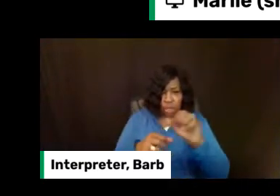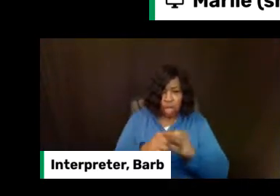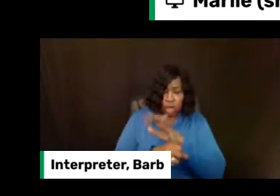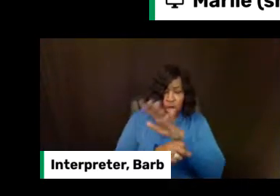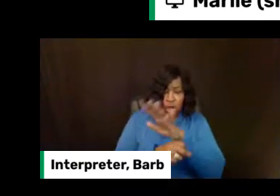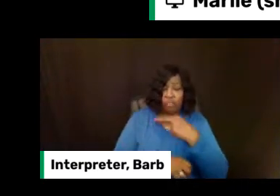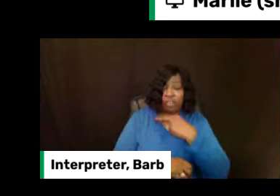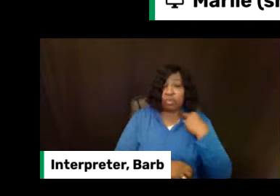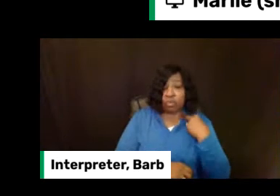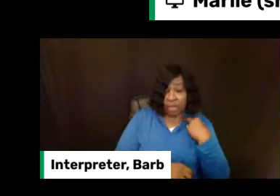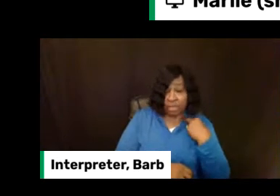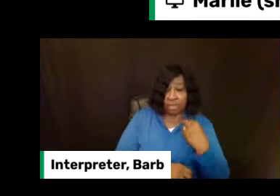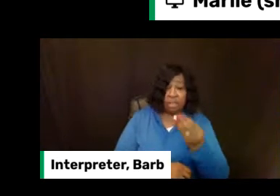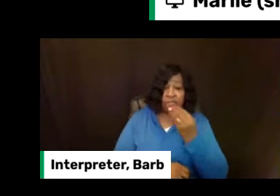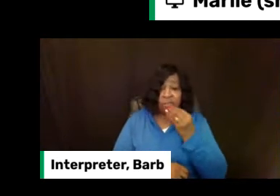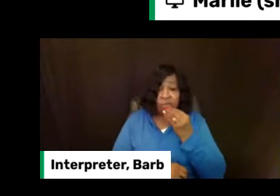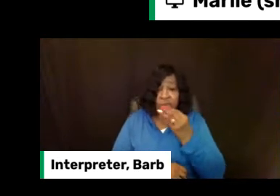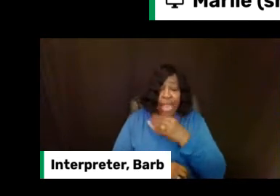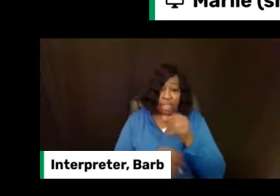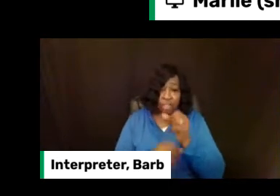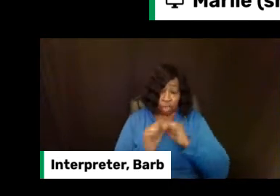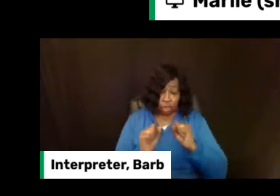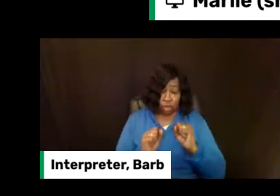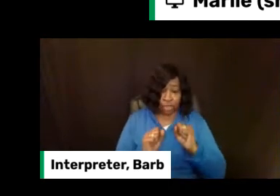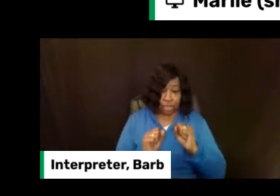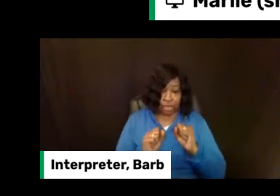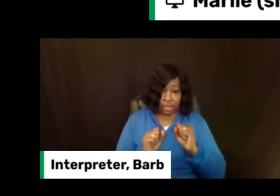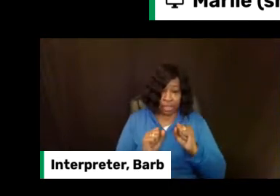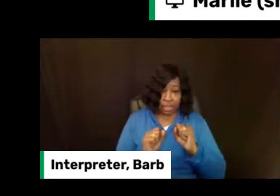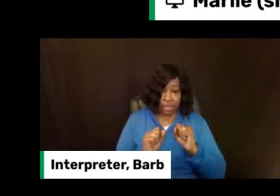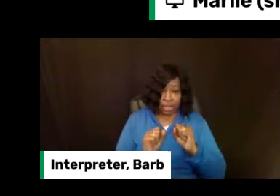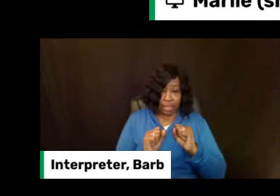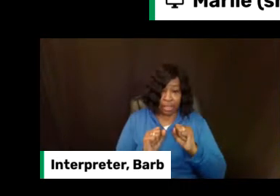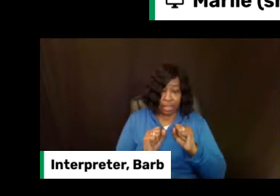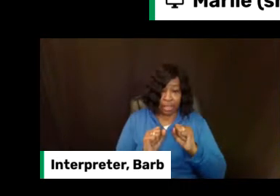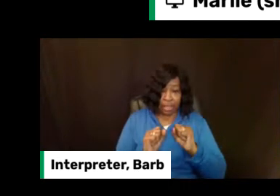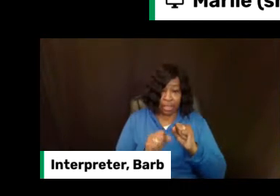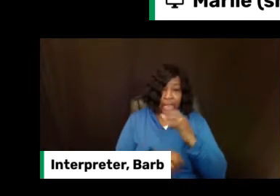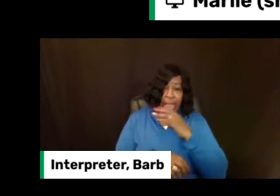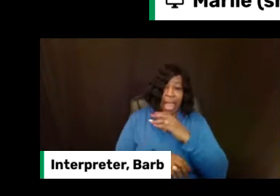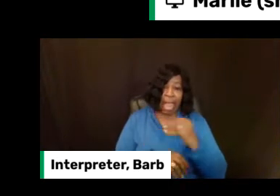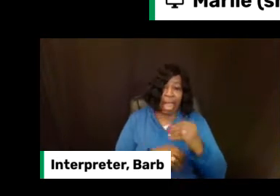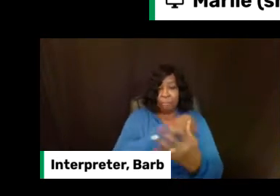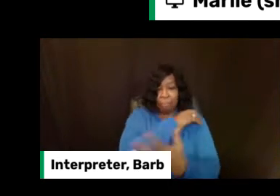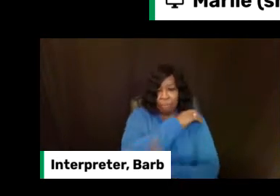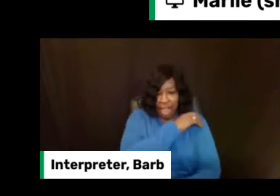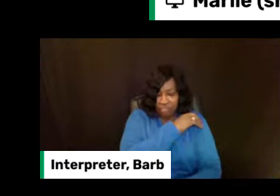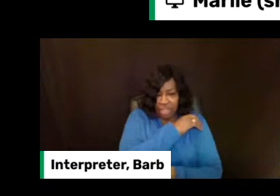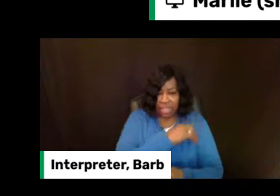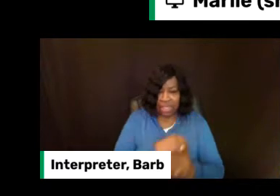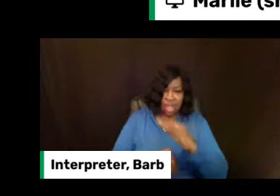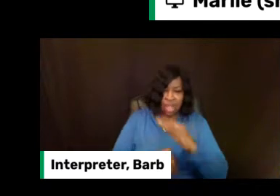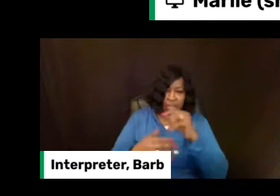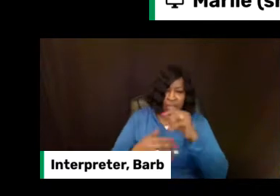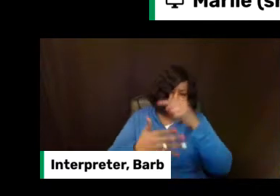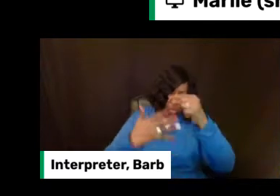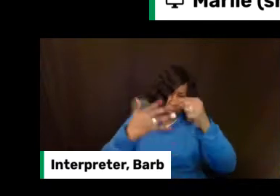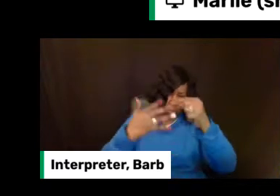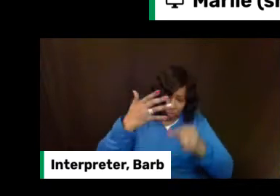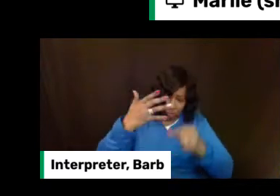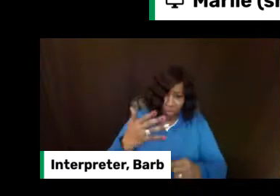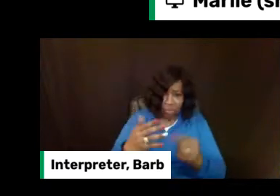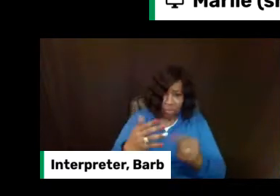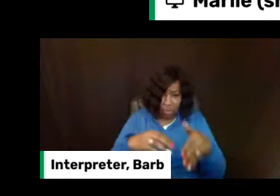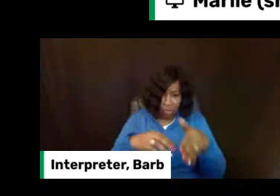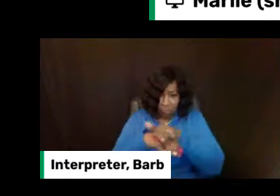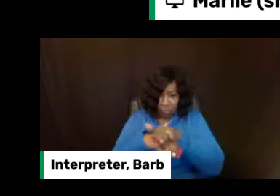risk, food insecurity, and poverty. And all of those factors overlap,